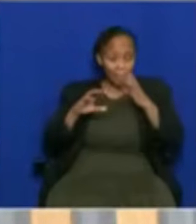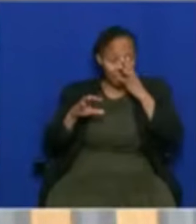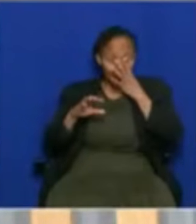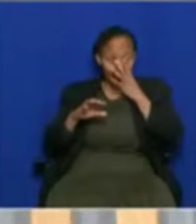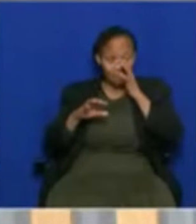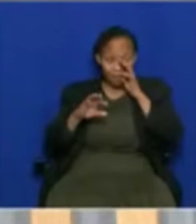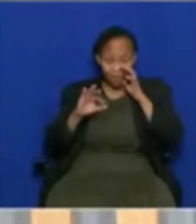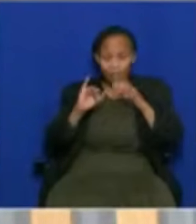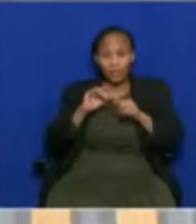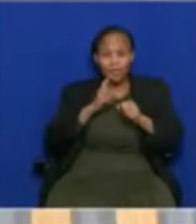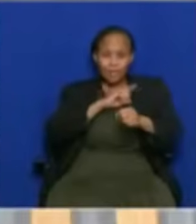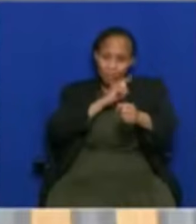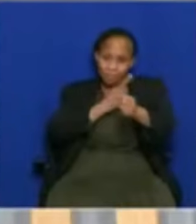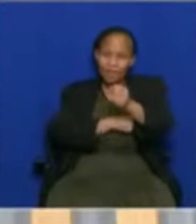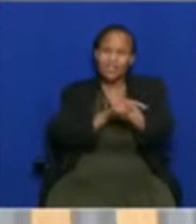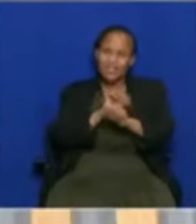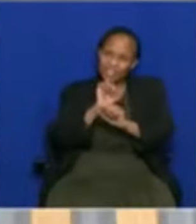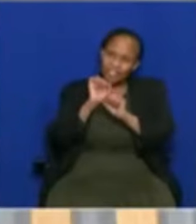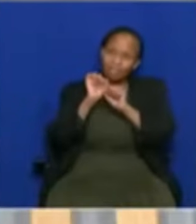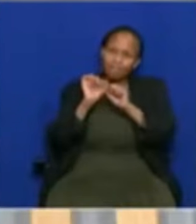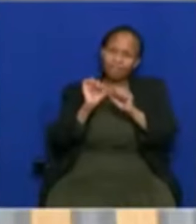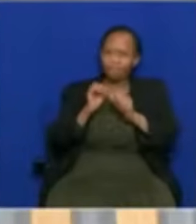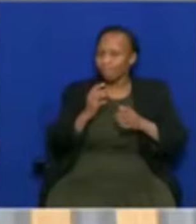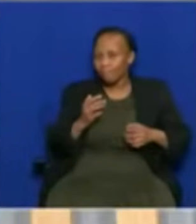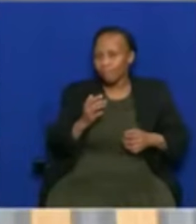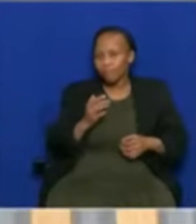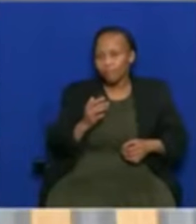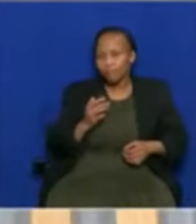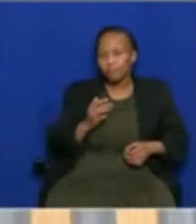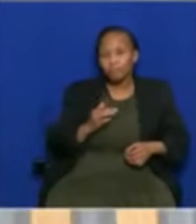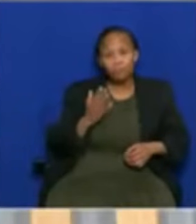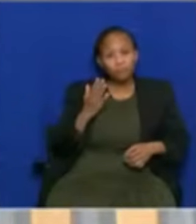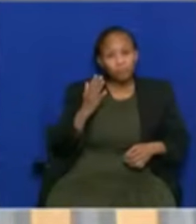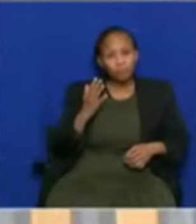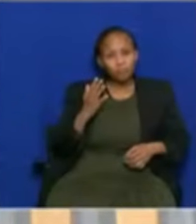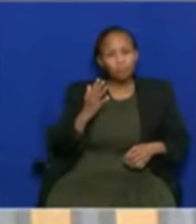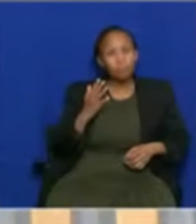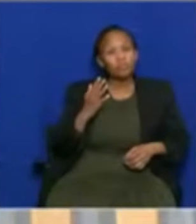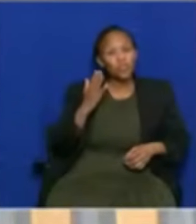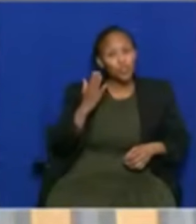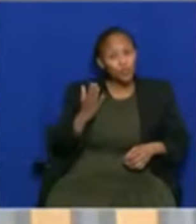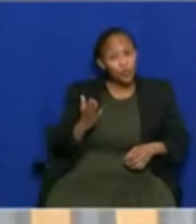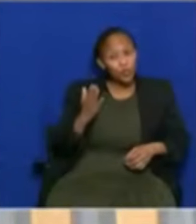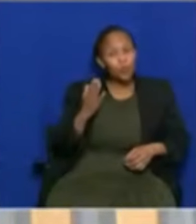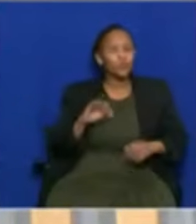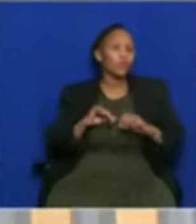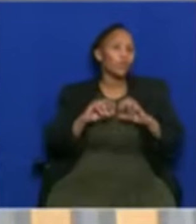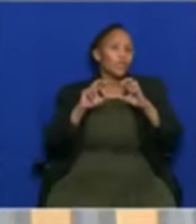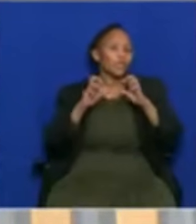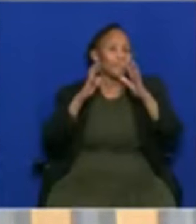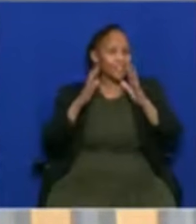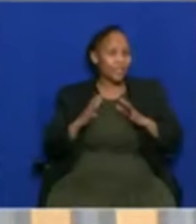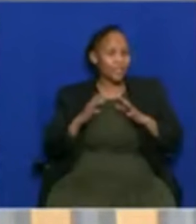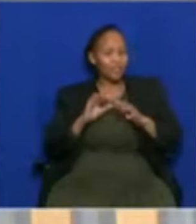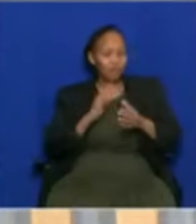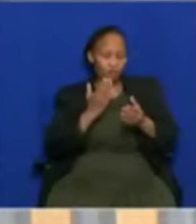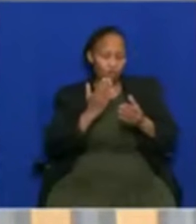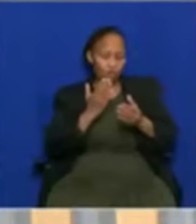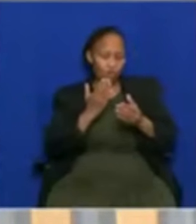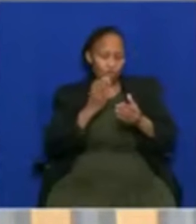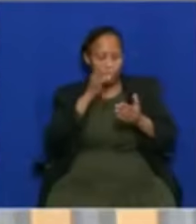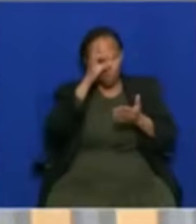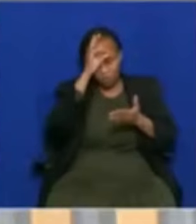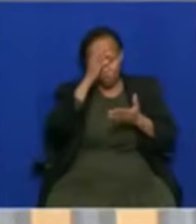mandate. And you, as an investigator in this docket, your understanding of the